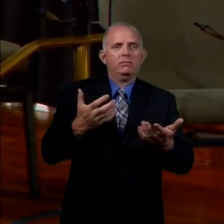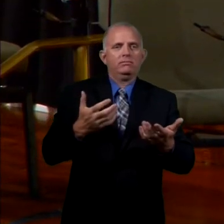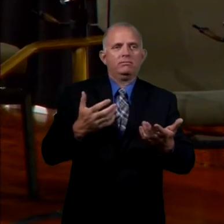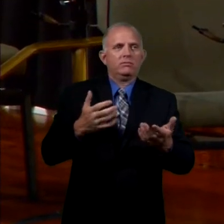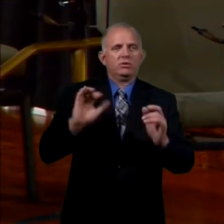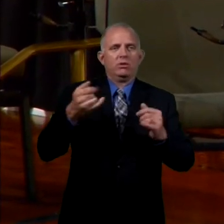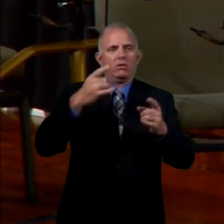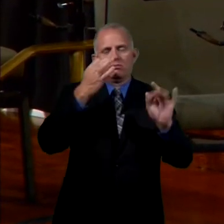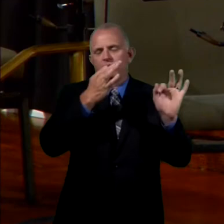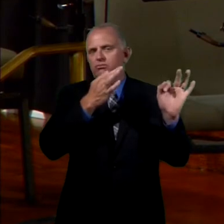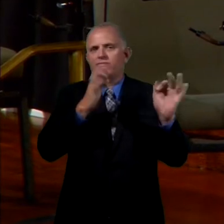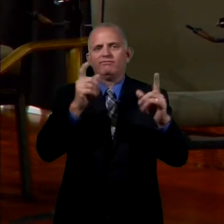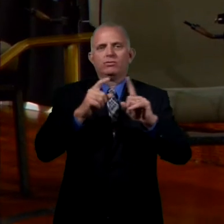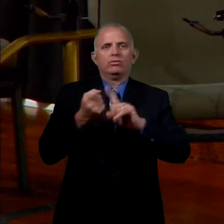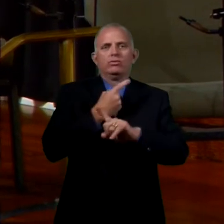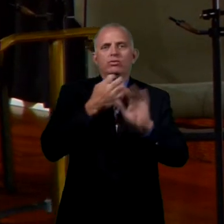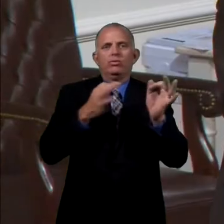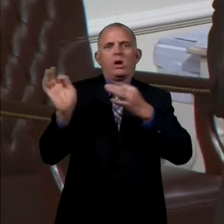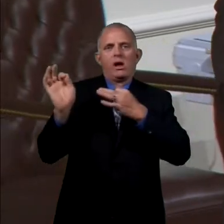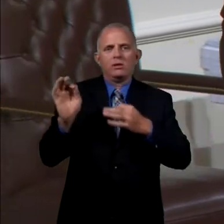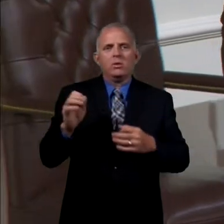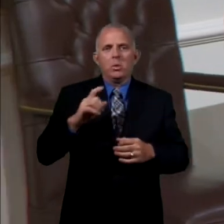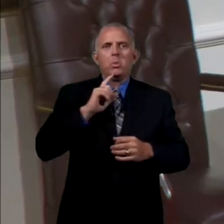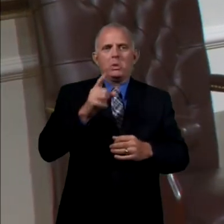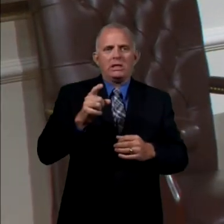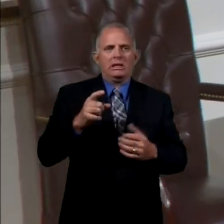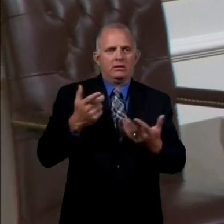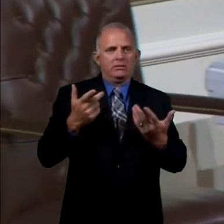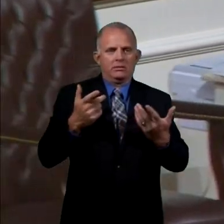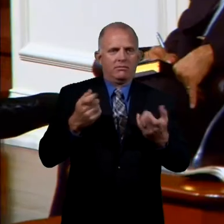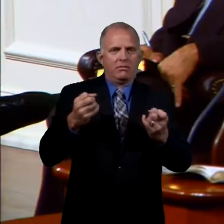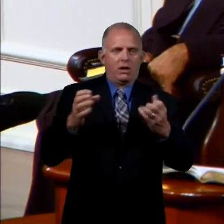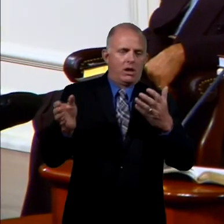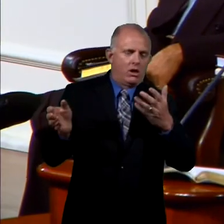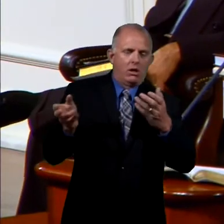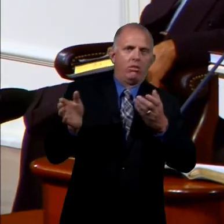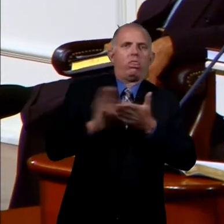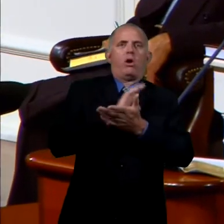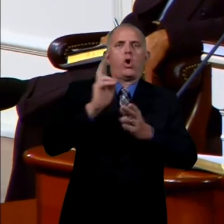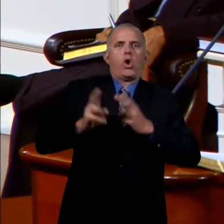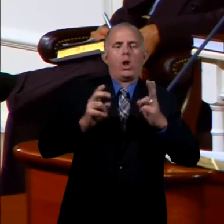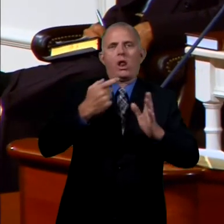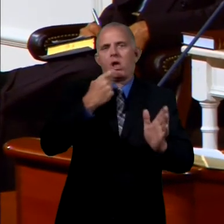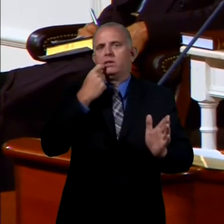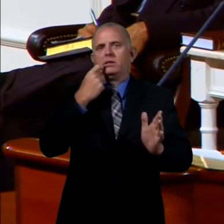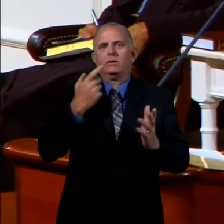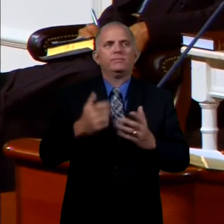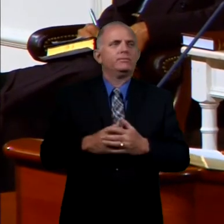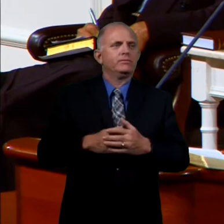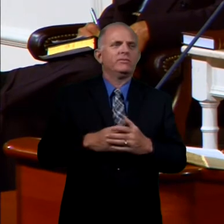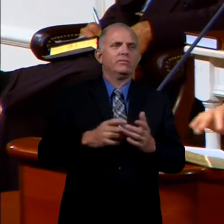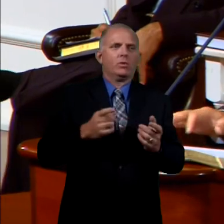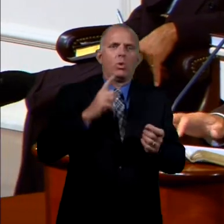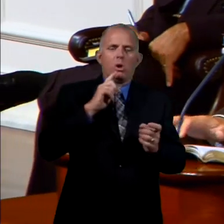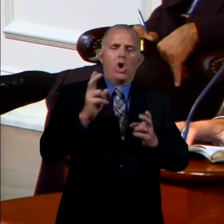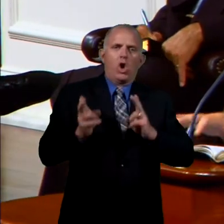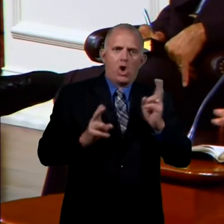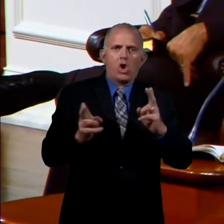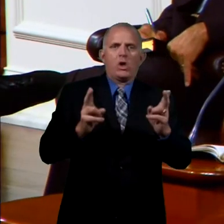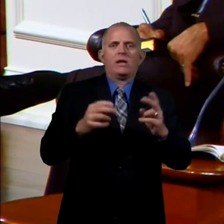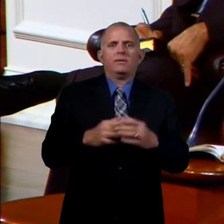to distract me from the fact that I'm in a blur of hurry. I'm addicted to just being in a hurry.